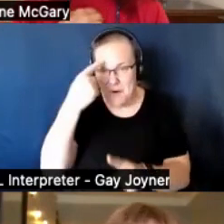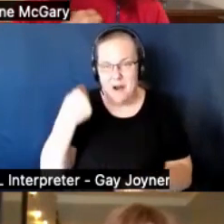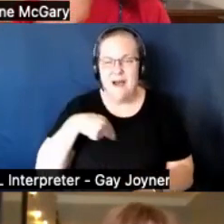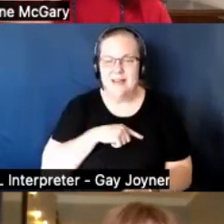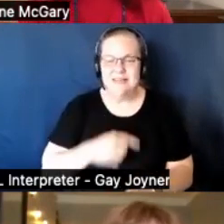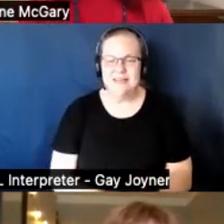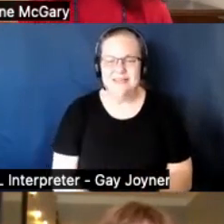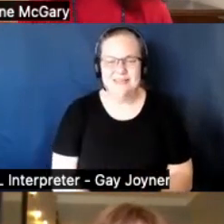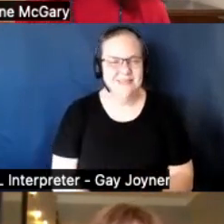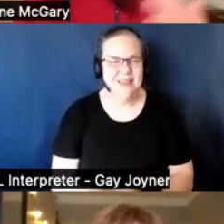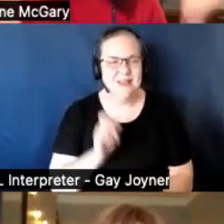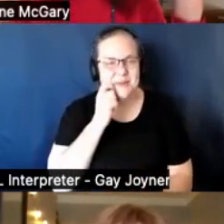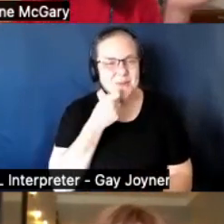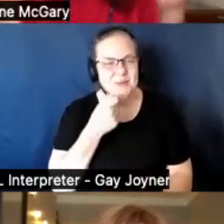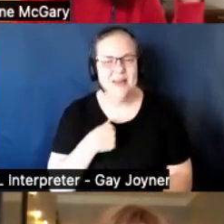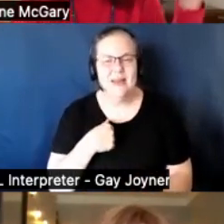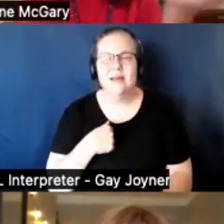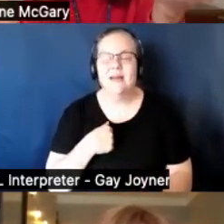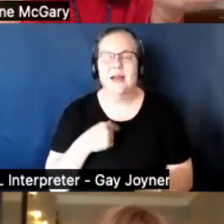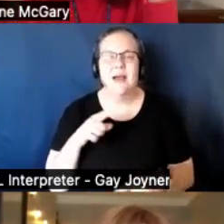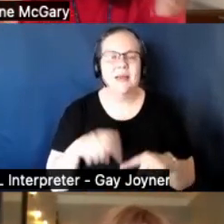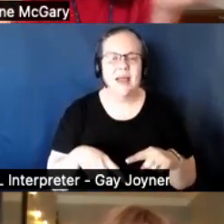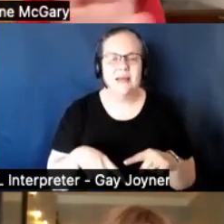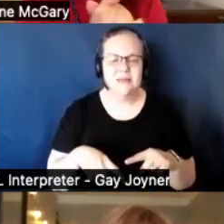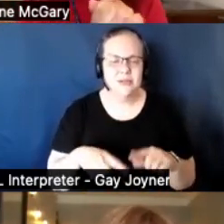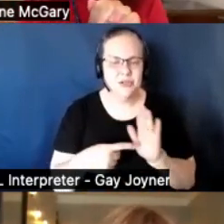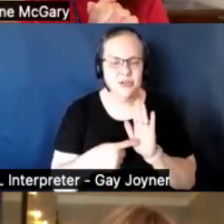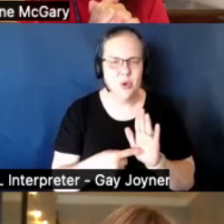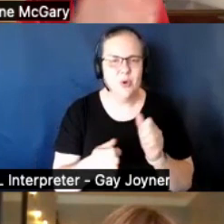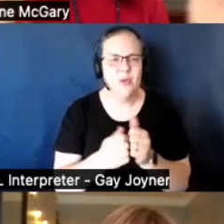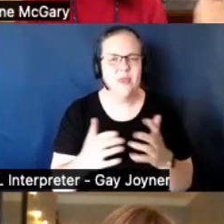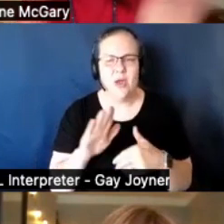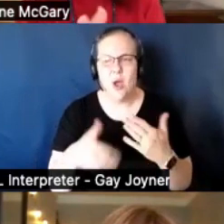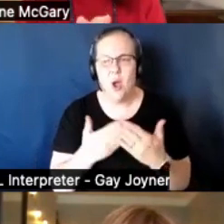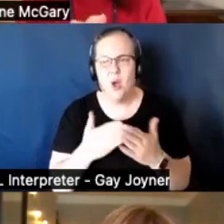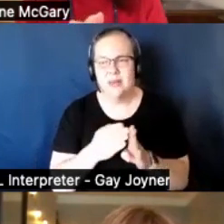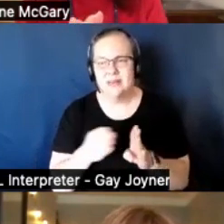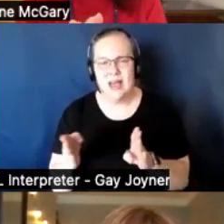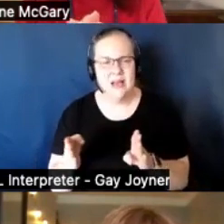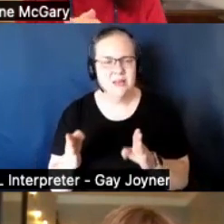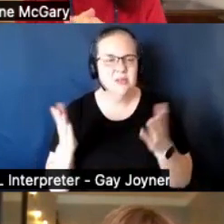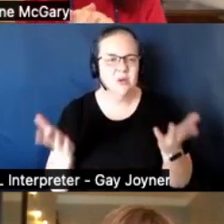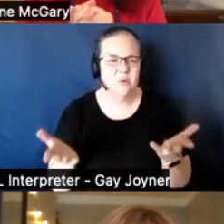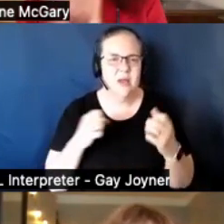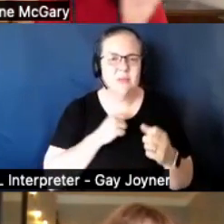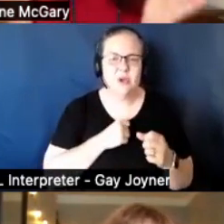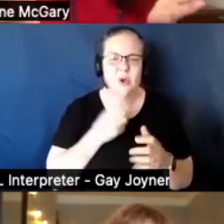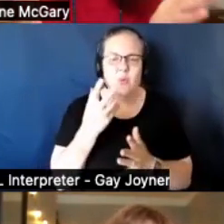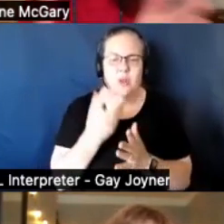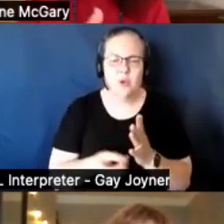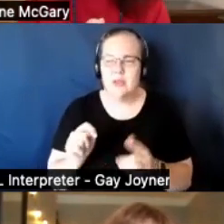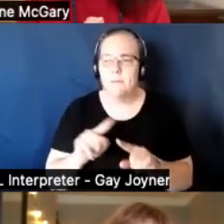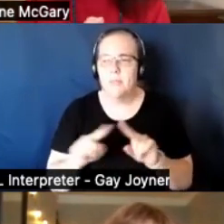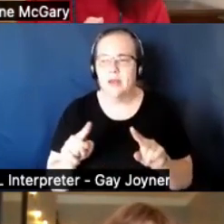that. I'm sorry, I can't show it without all these slideshows. So when I do that, we lose it. But you